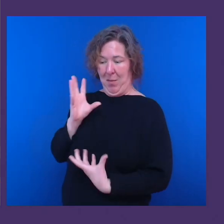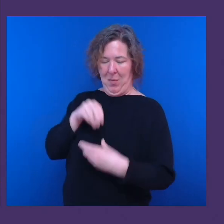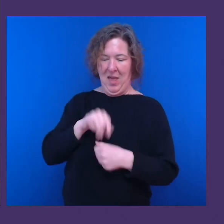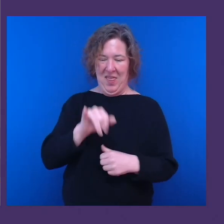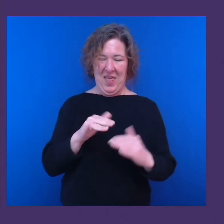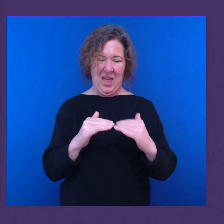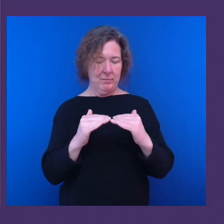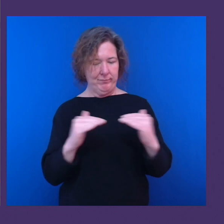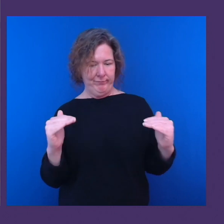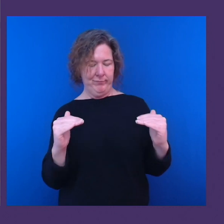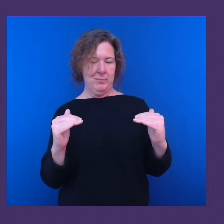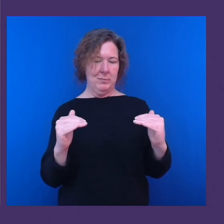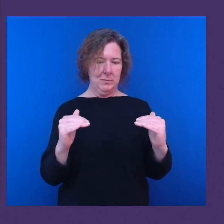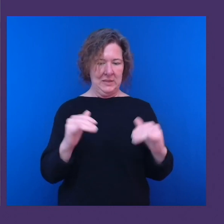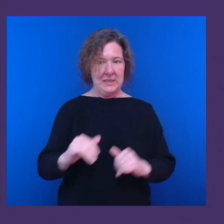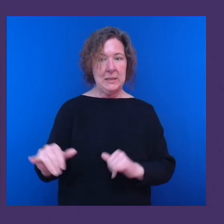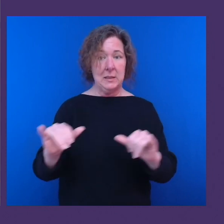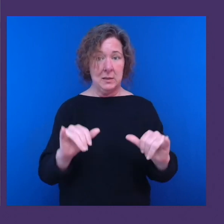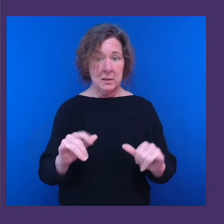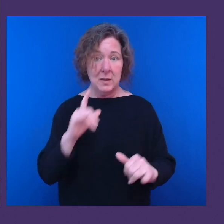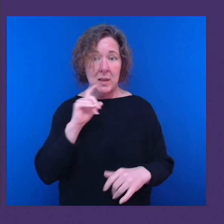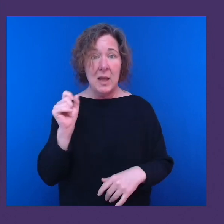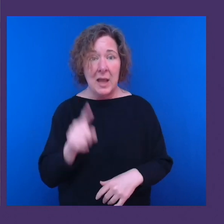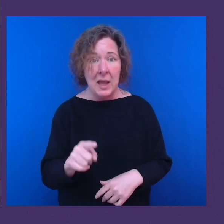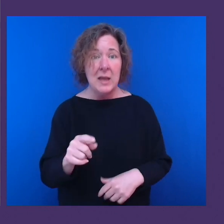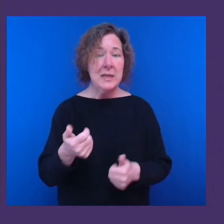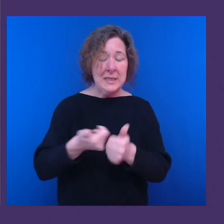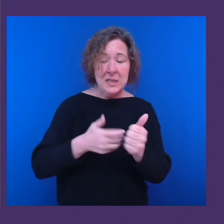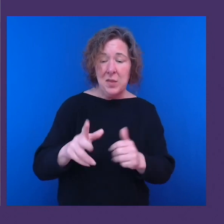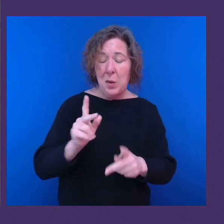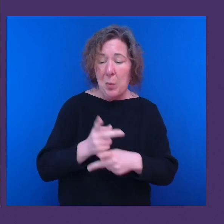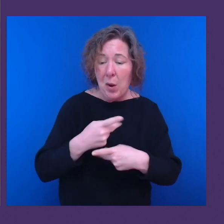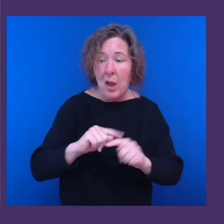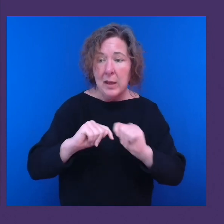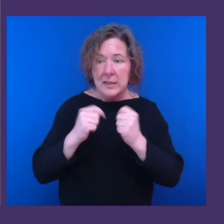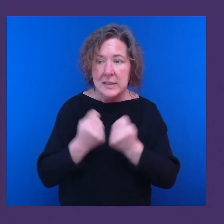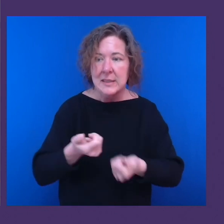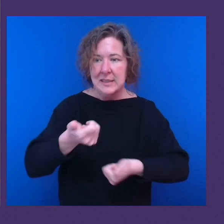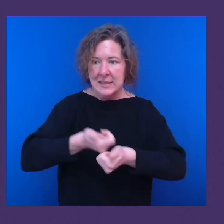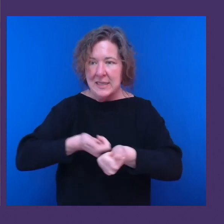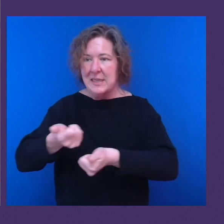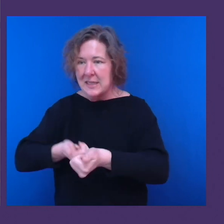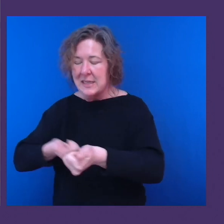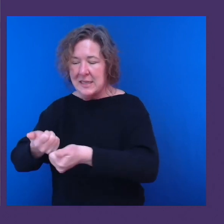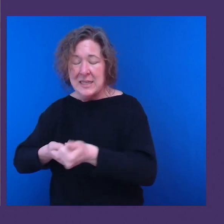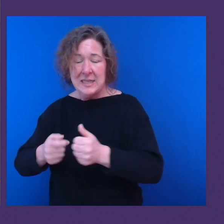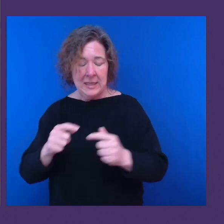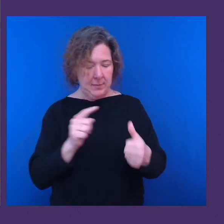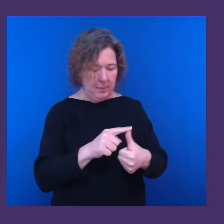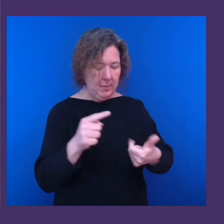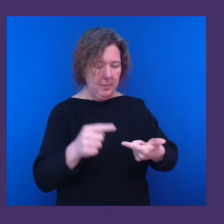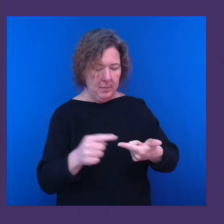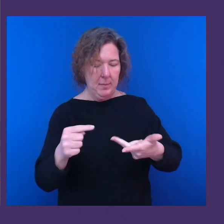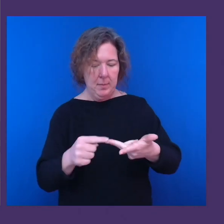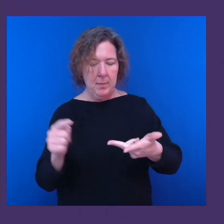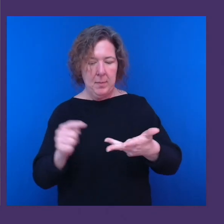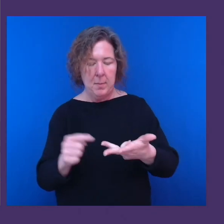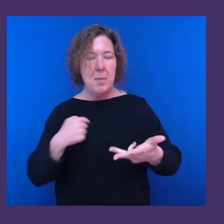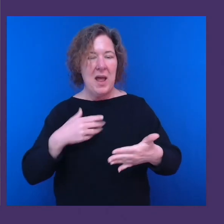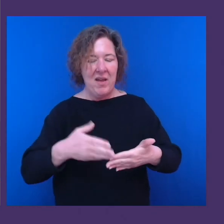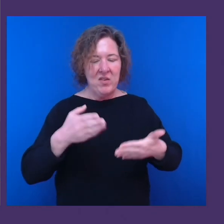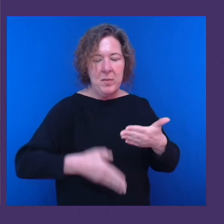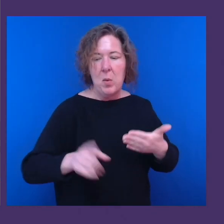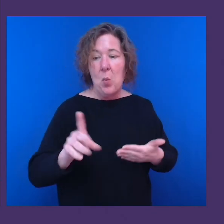So they would ask each of their product teams, saying that each of your critical flows need to have a completion rate of